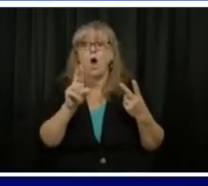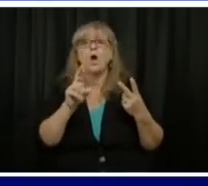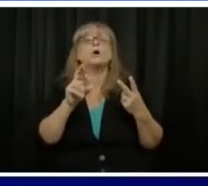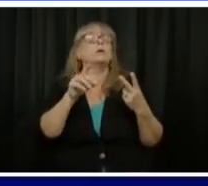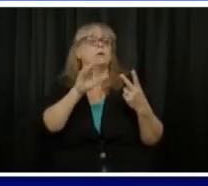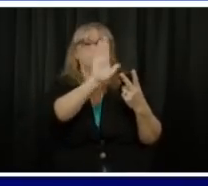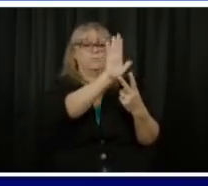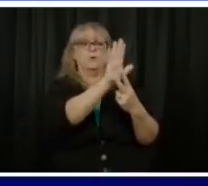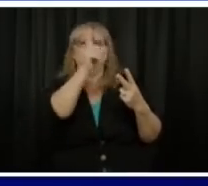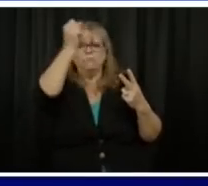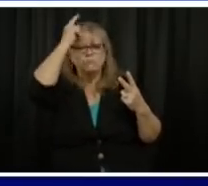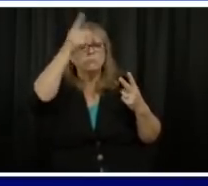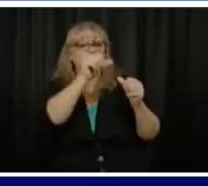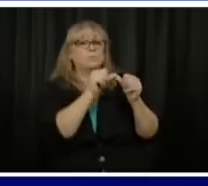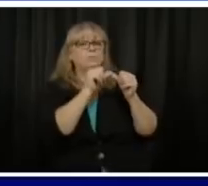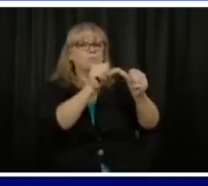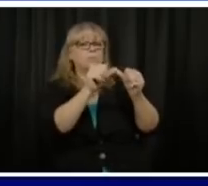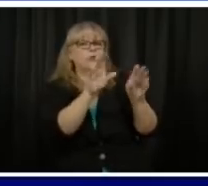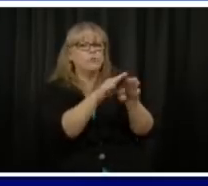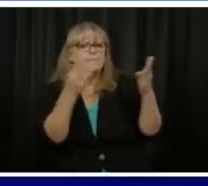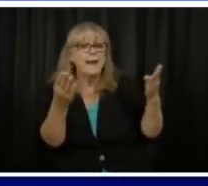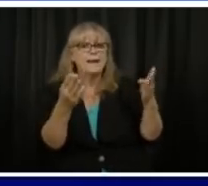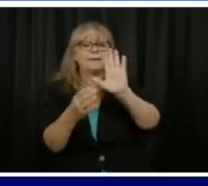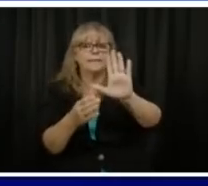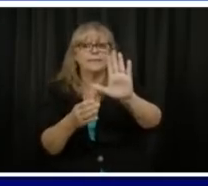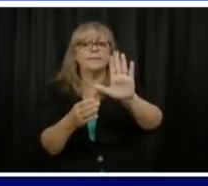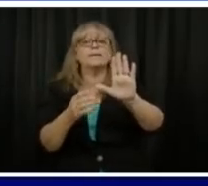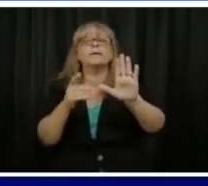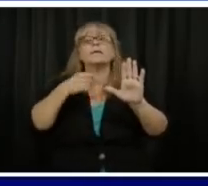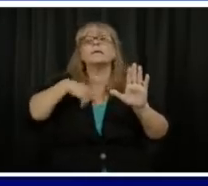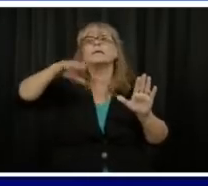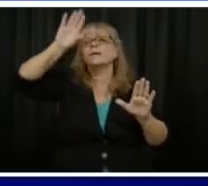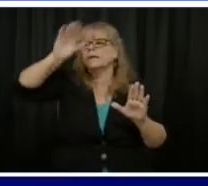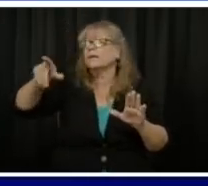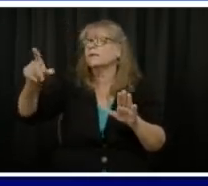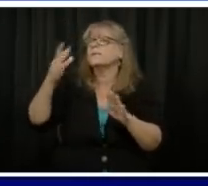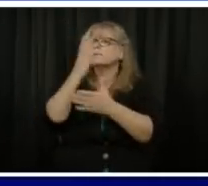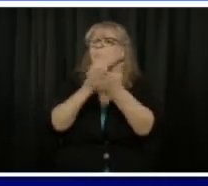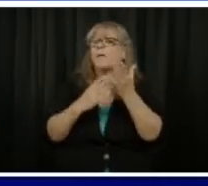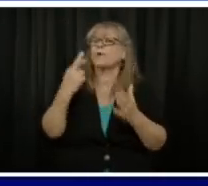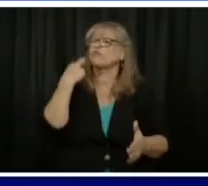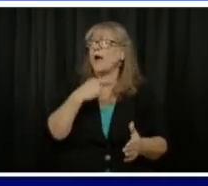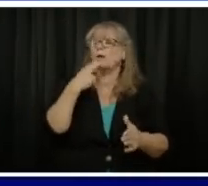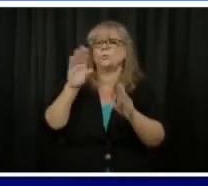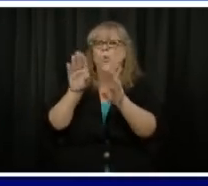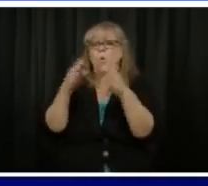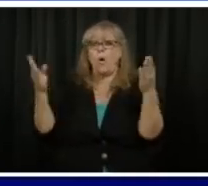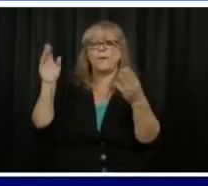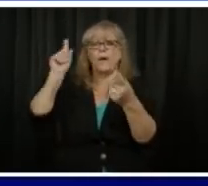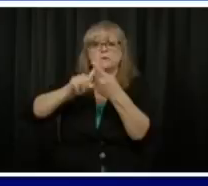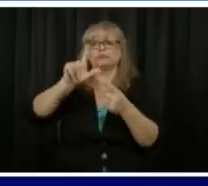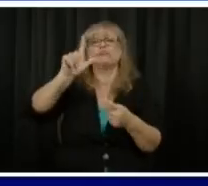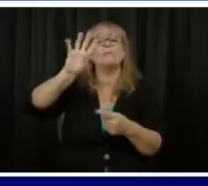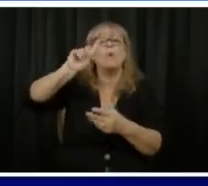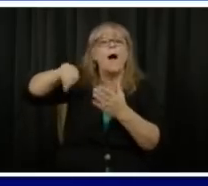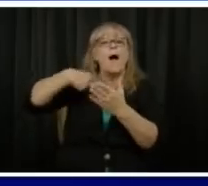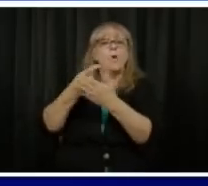certainly stay out as late as they want. There's 24-hour restaurants. They can stay at those. They can be out till midnight or 1 in the morning.